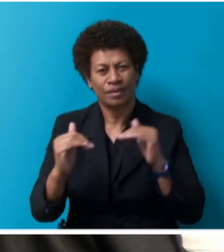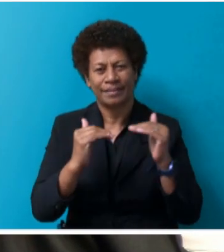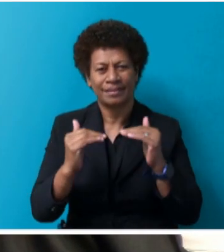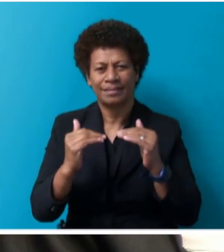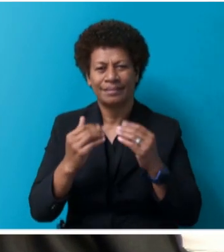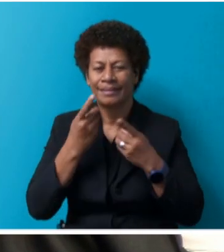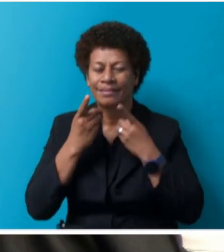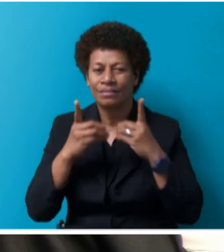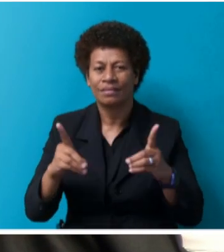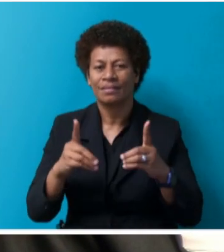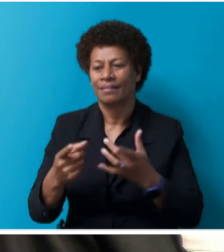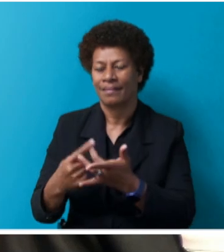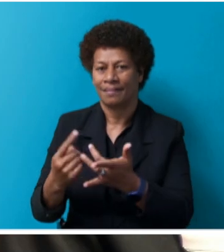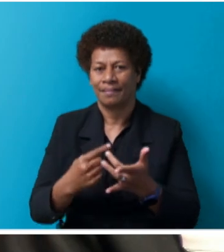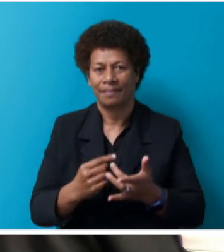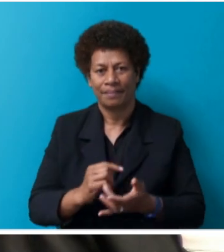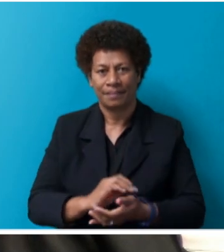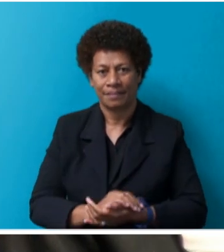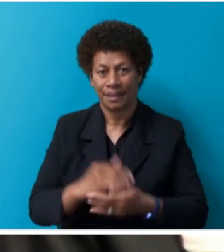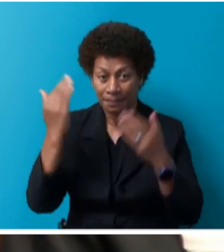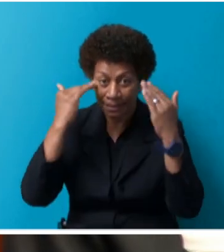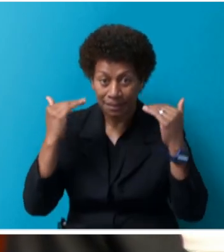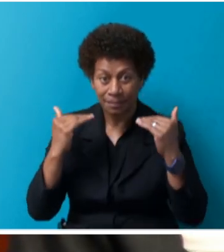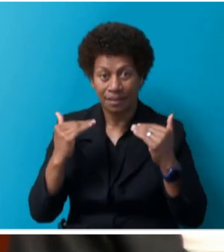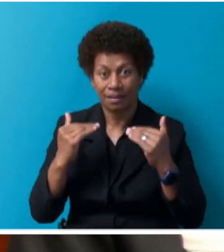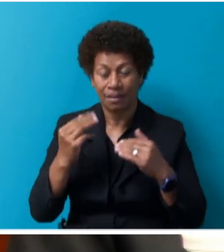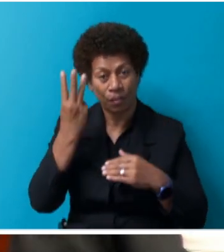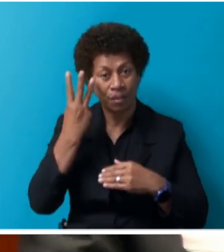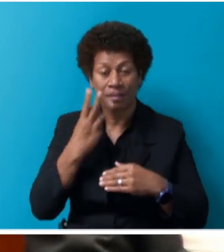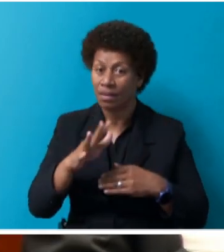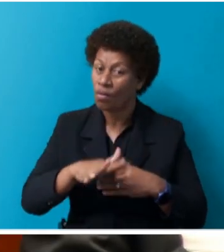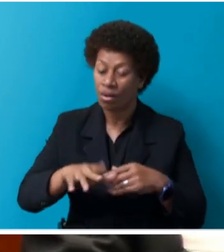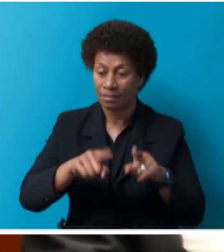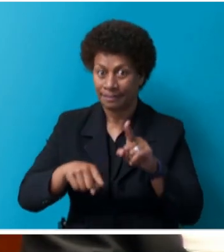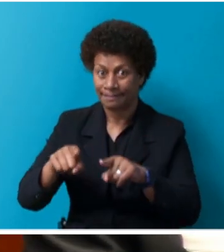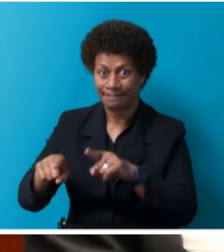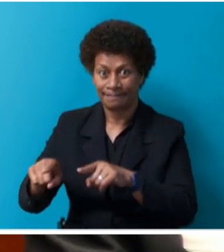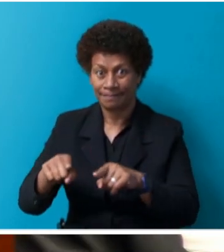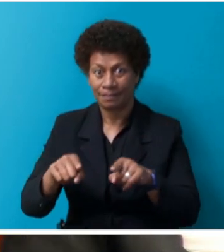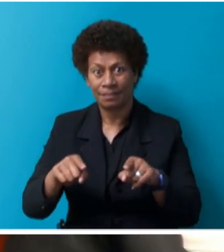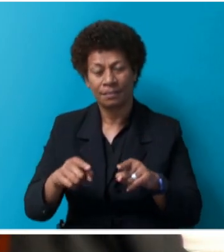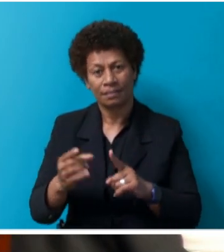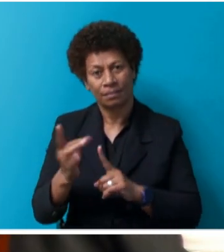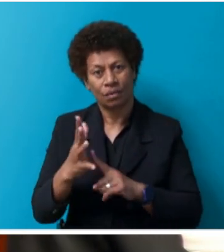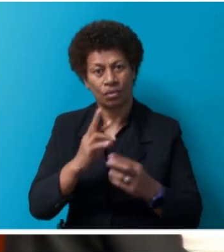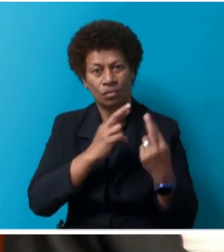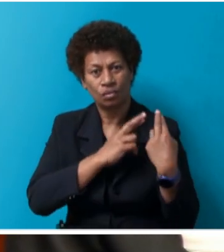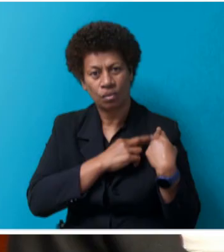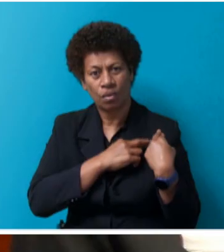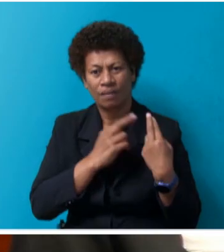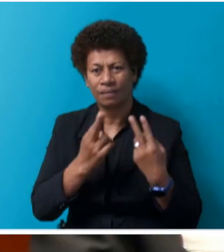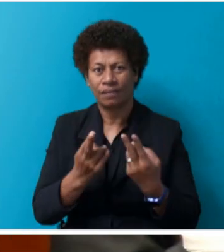others. Mr. Speaker, women in all their diversities in Fiji play a pivotal role in driving the